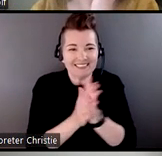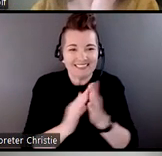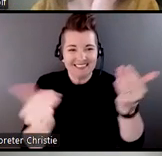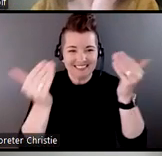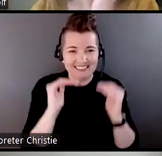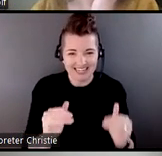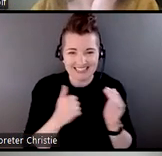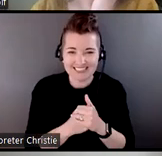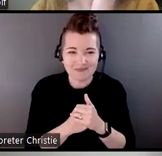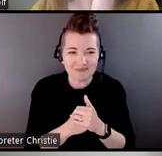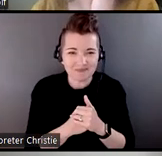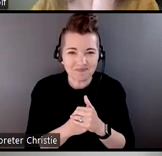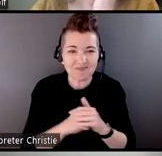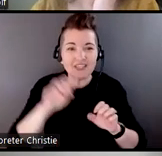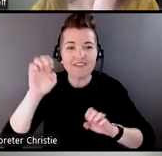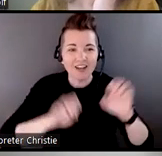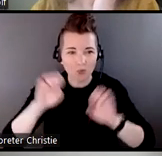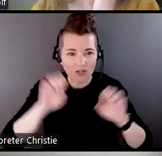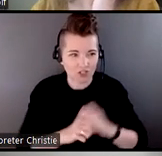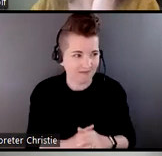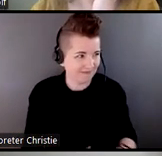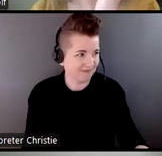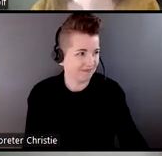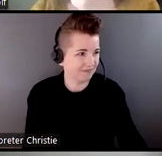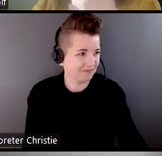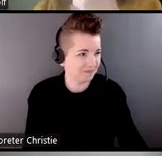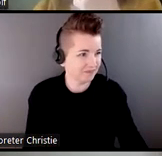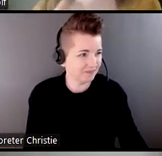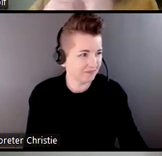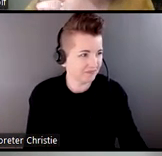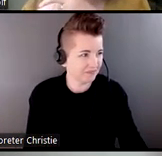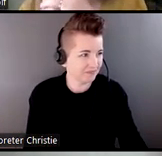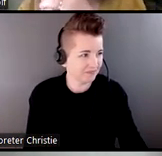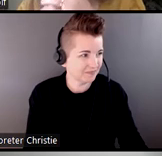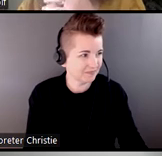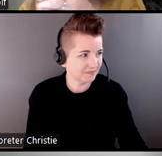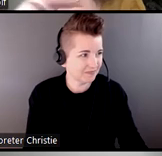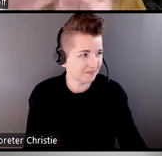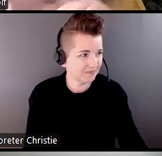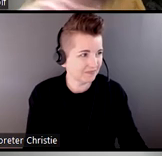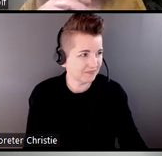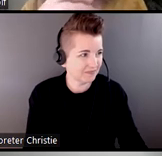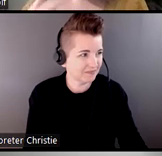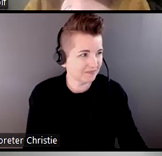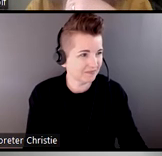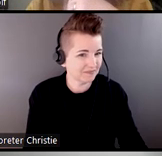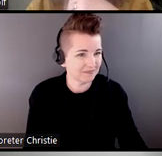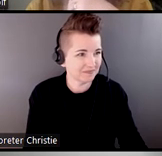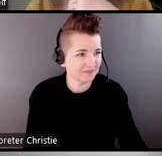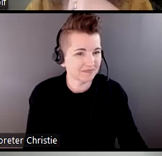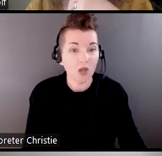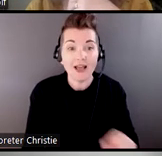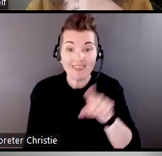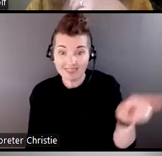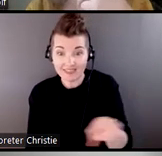is evaluation. Here are some options I mentioned earlier to look at different ways of